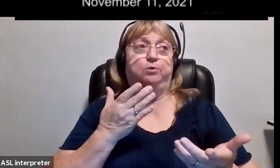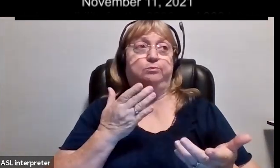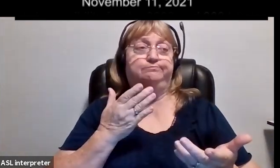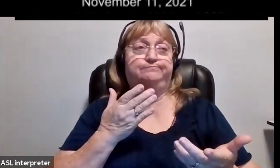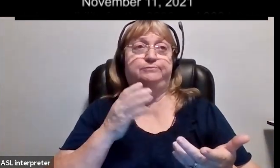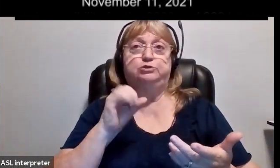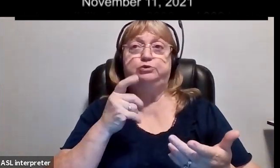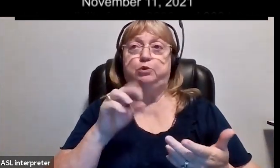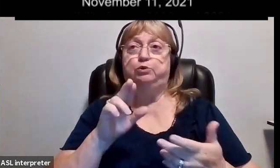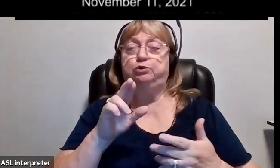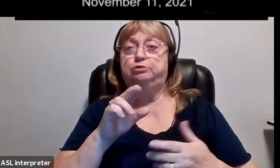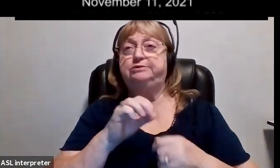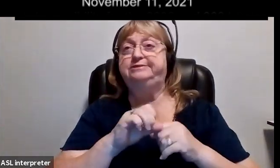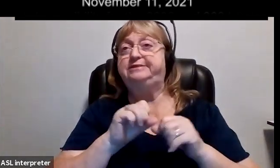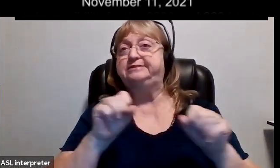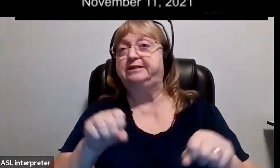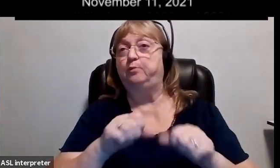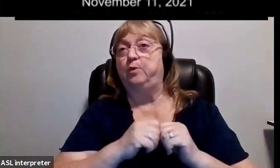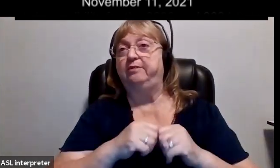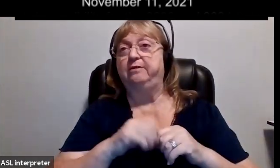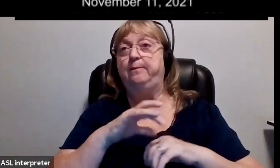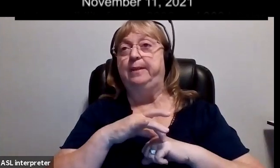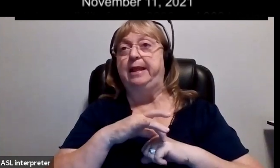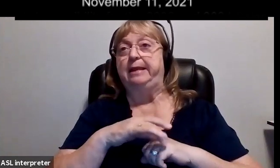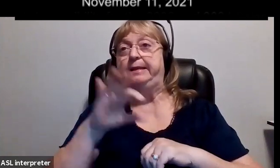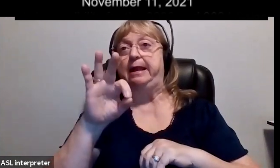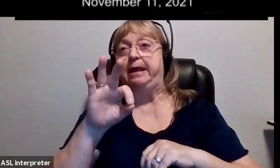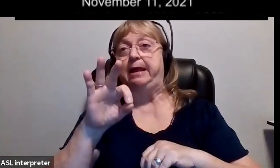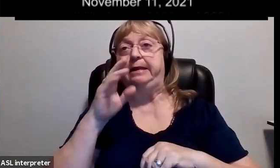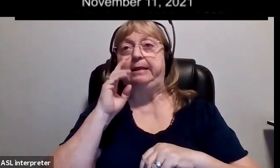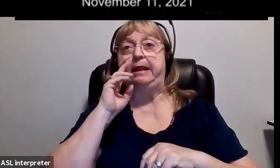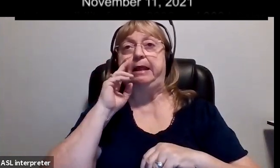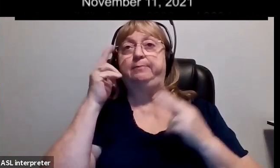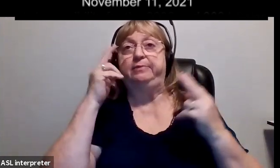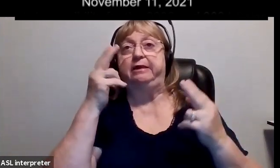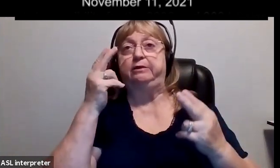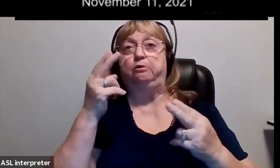system with planet 9, hypothetical alien invasion, I don't know.